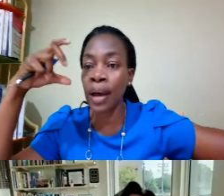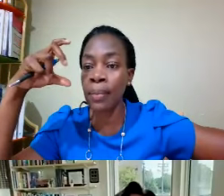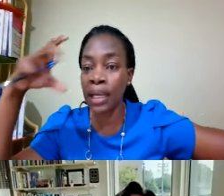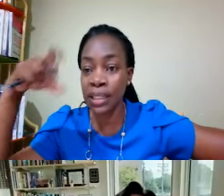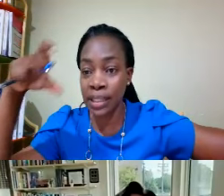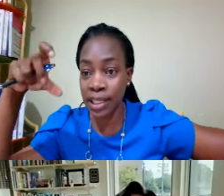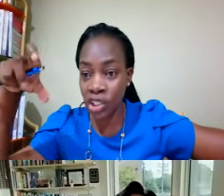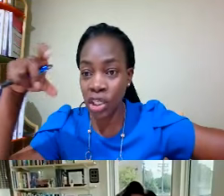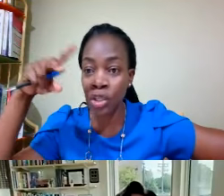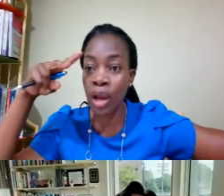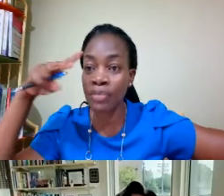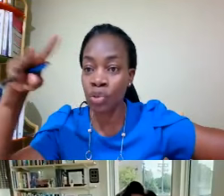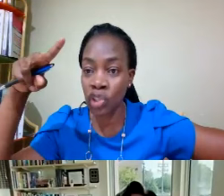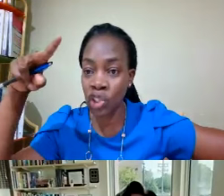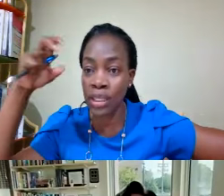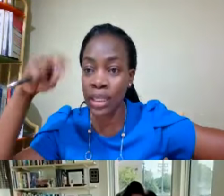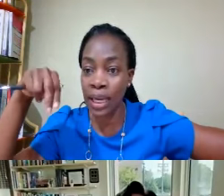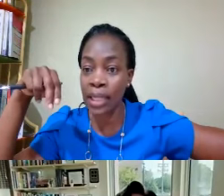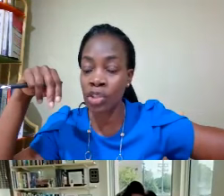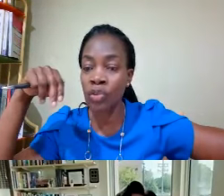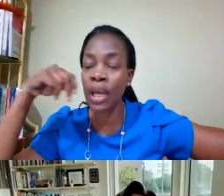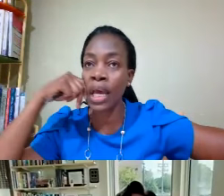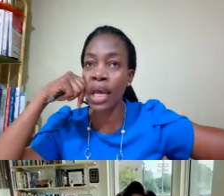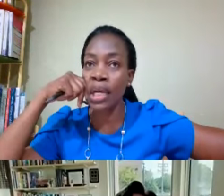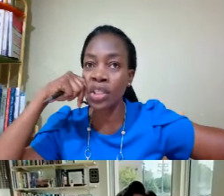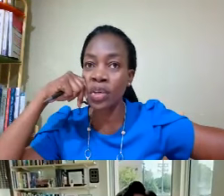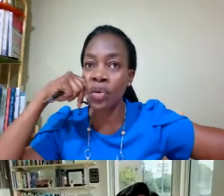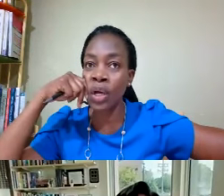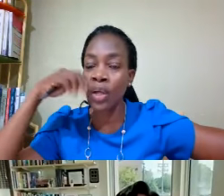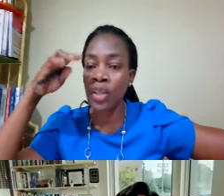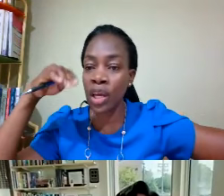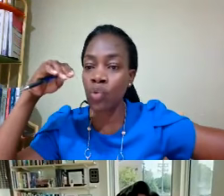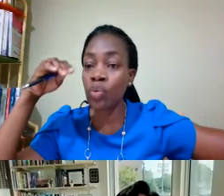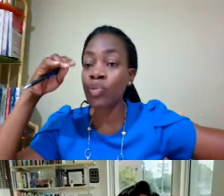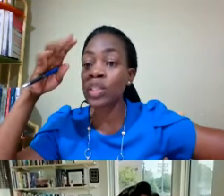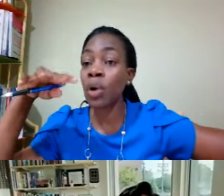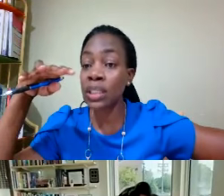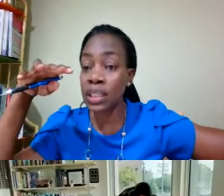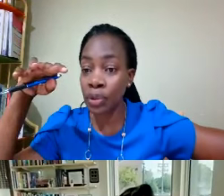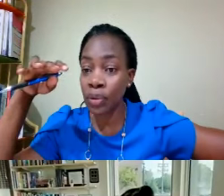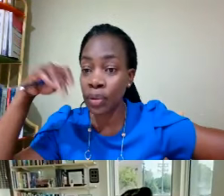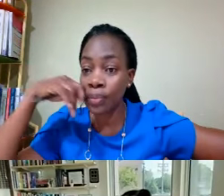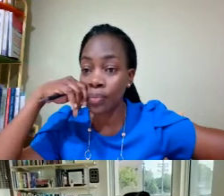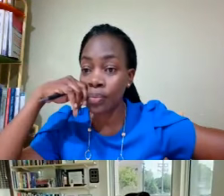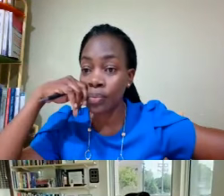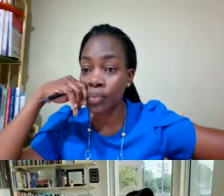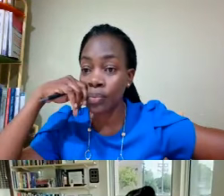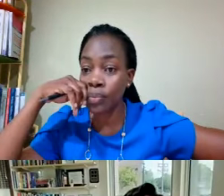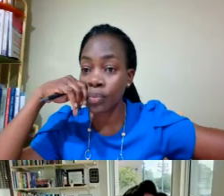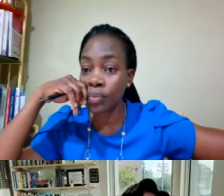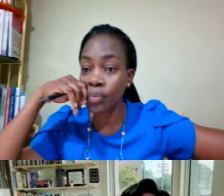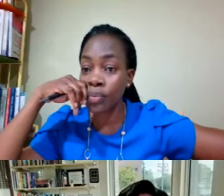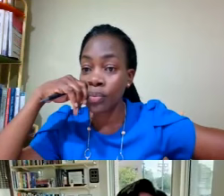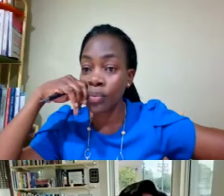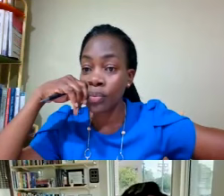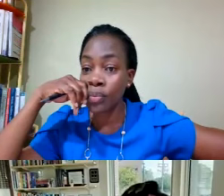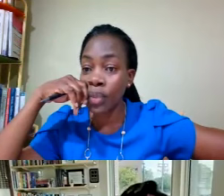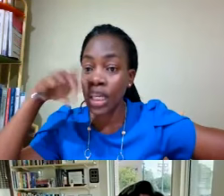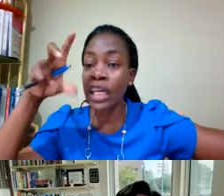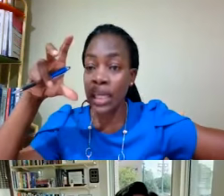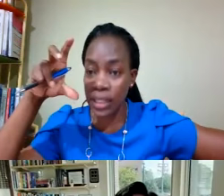have an assistant teacher. So you have 2 teachers in the classroom. And so they would be So responsible. caseload is manageable for us to develop